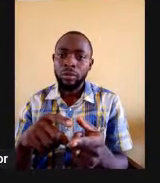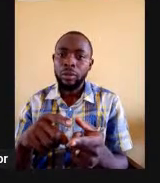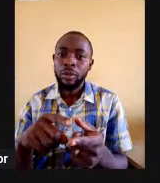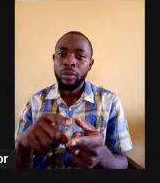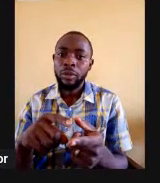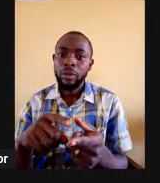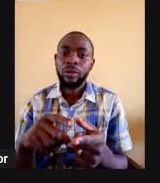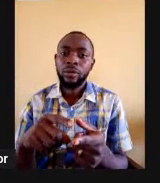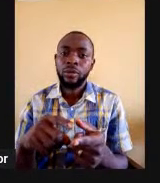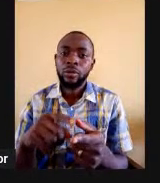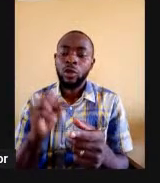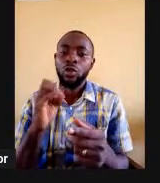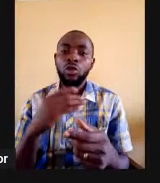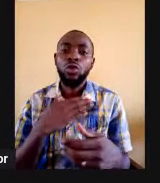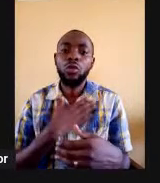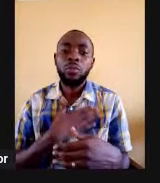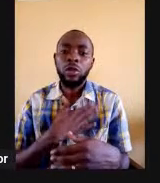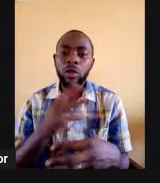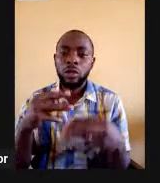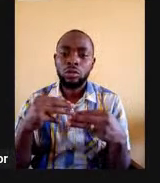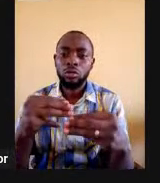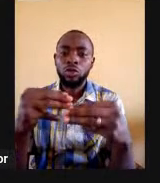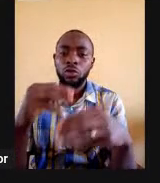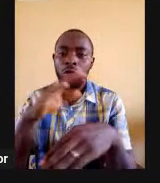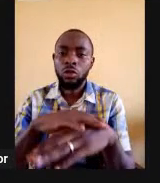So please let's move on to the next slide.